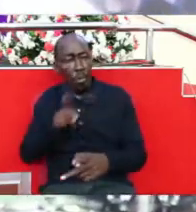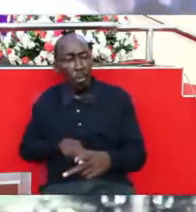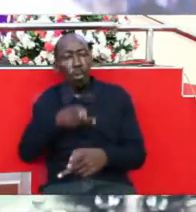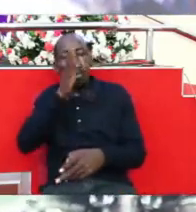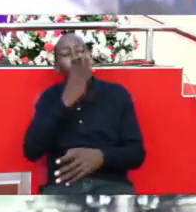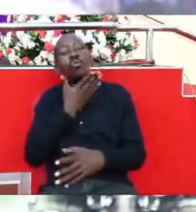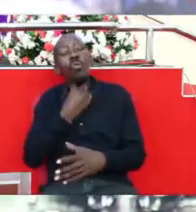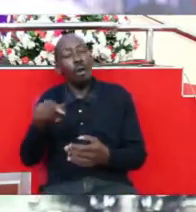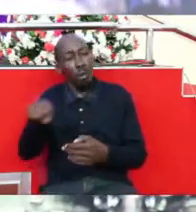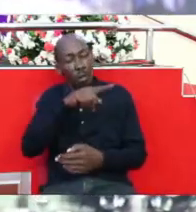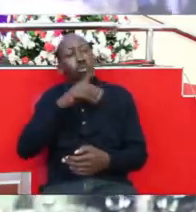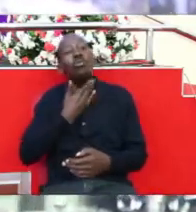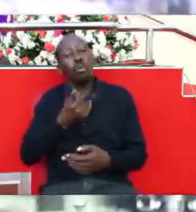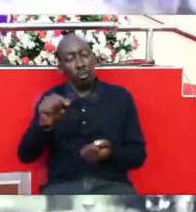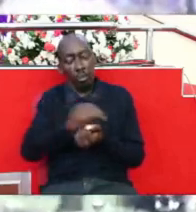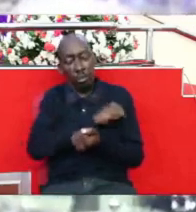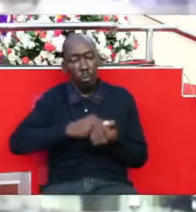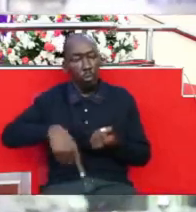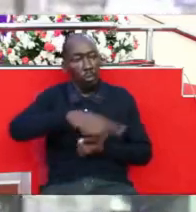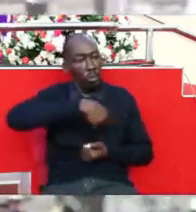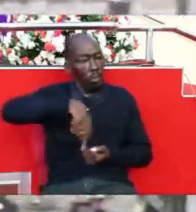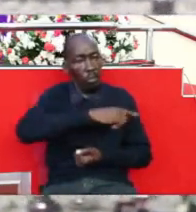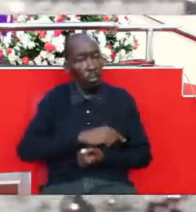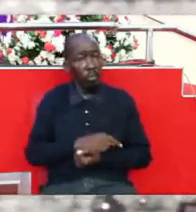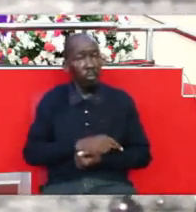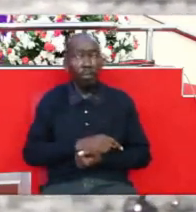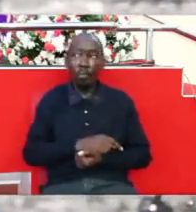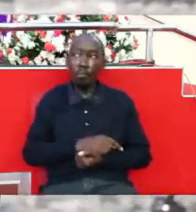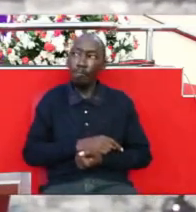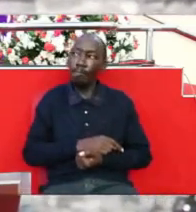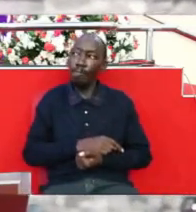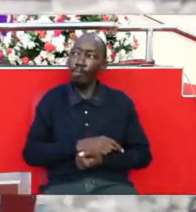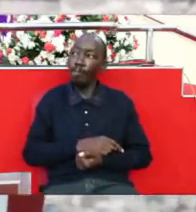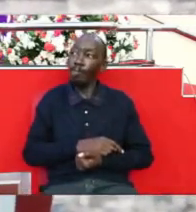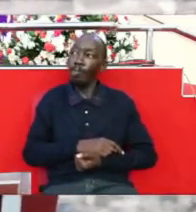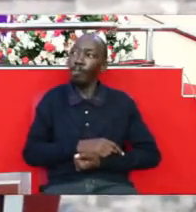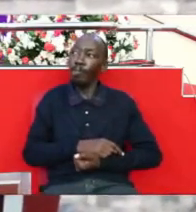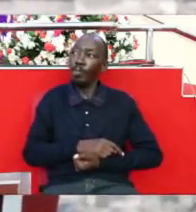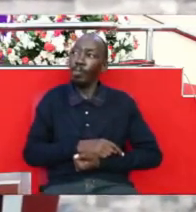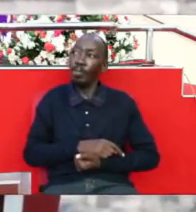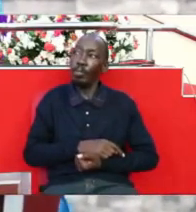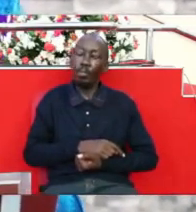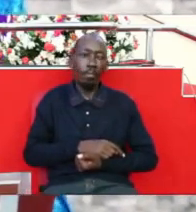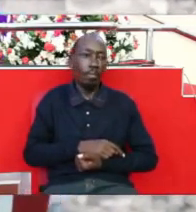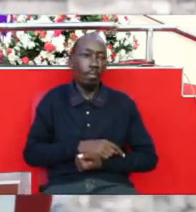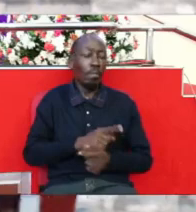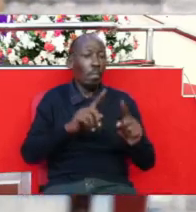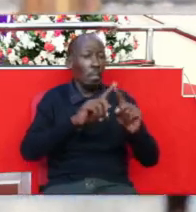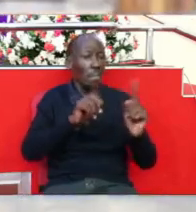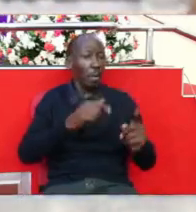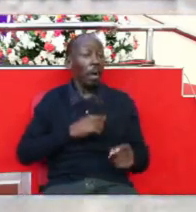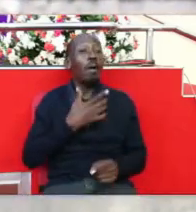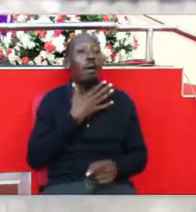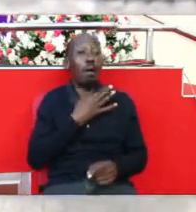wanted to destroy us. Mungu alituambia twende tuwashambulie wale kwa sababu alikuwa anataka kutuangamiza. But I like